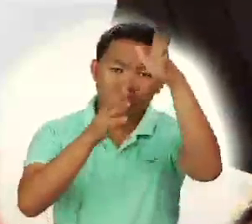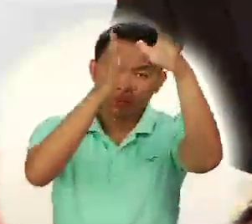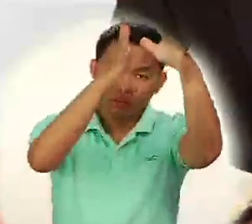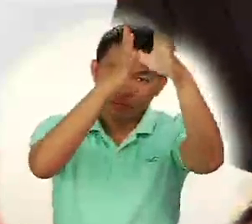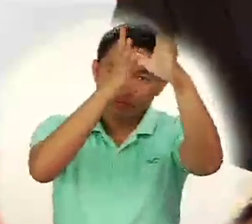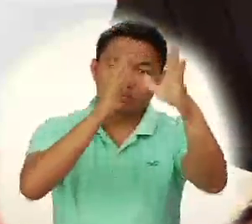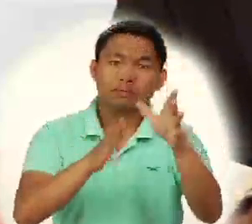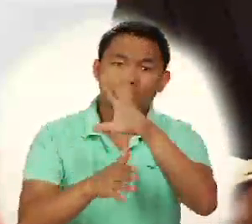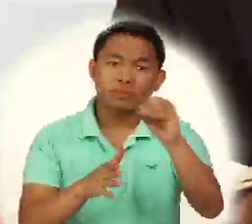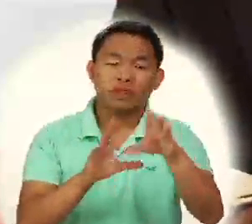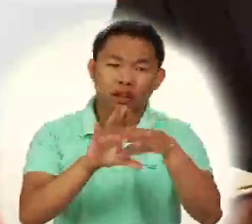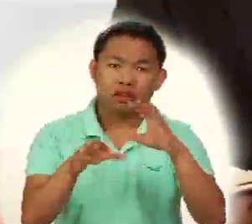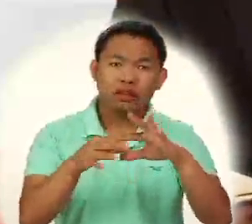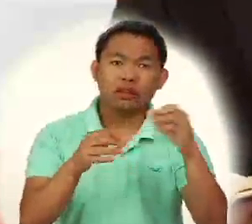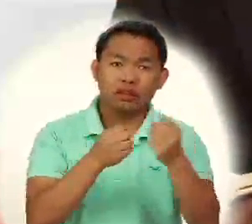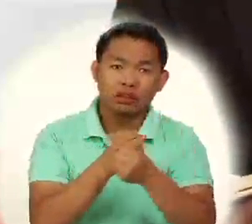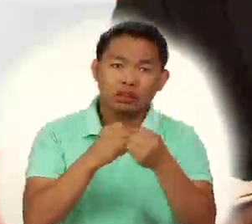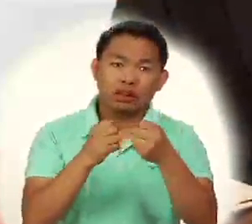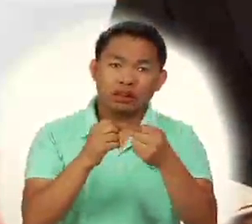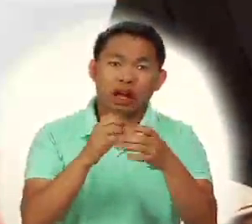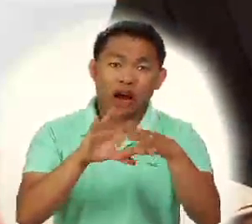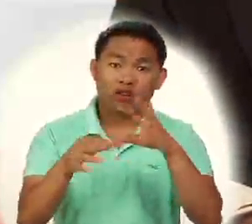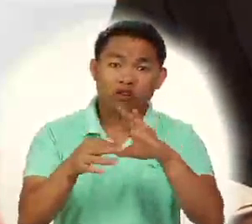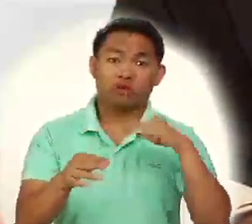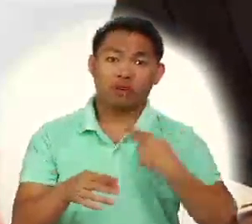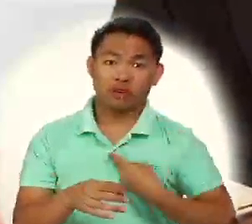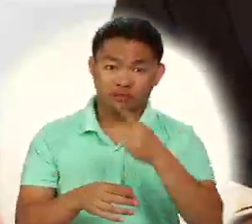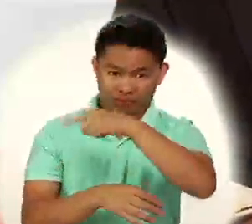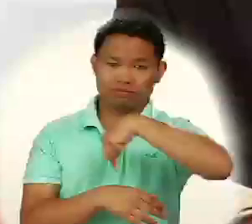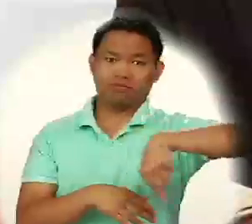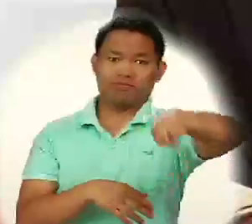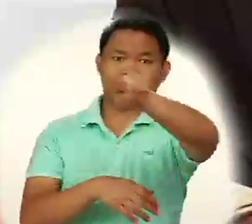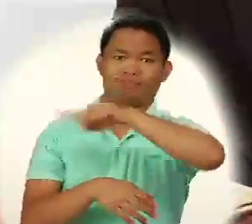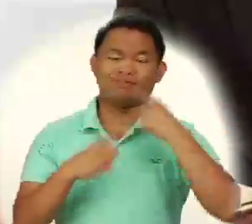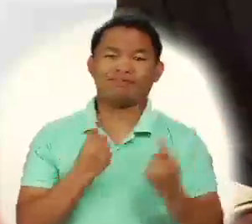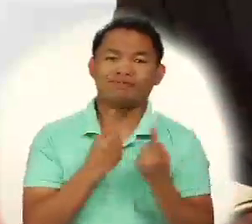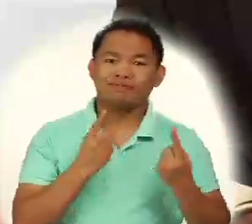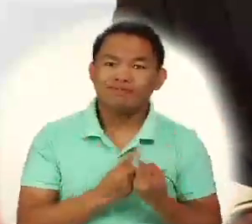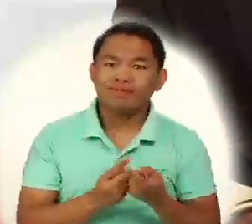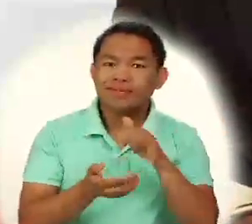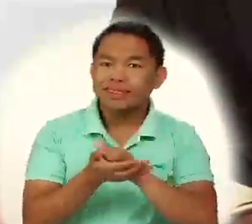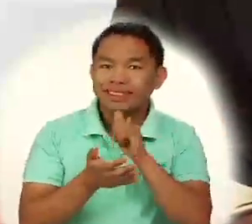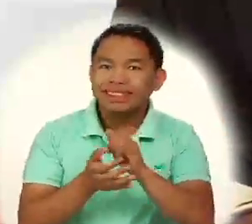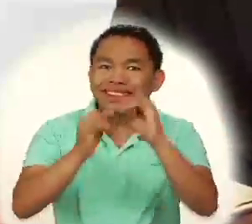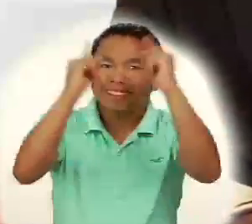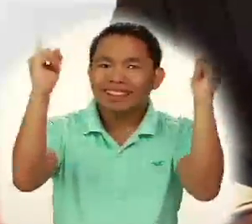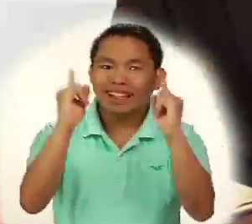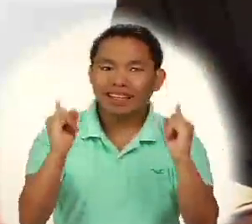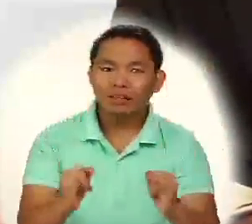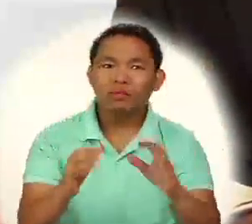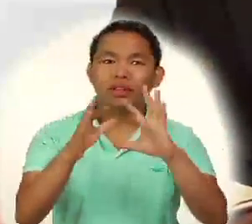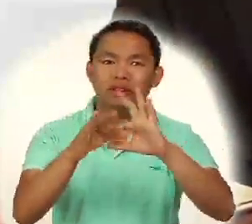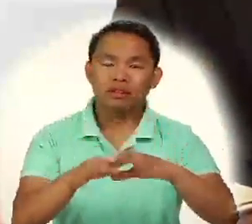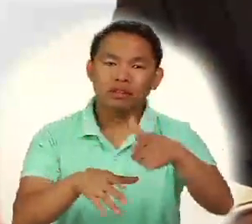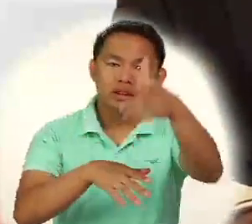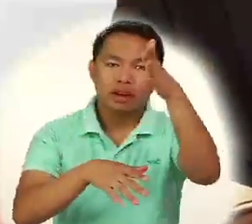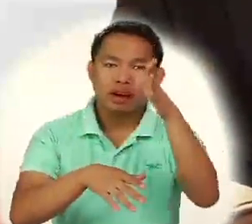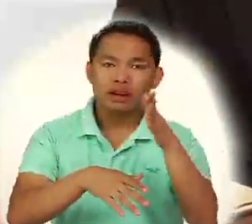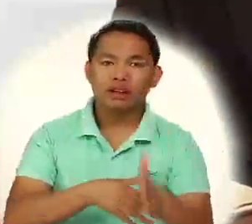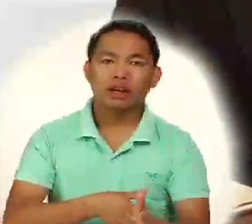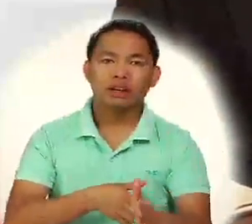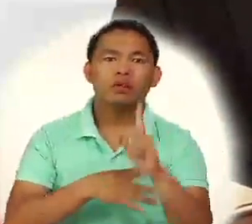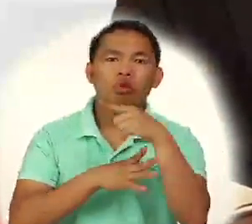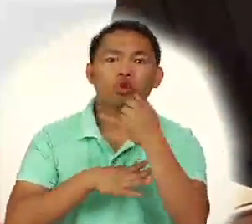Father and out of love for us sinful sinners. This is the image of